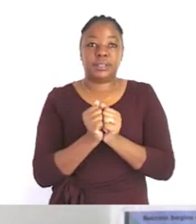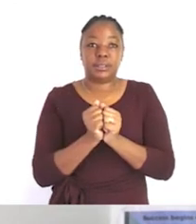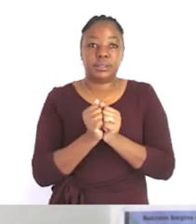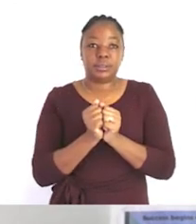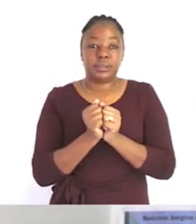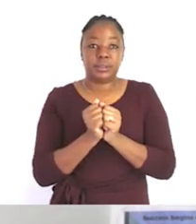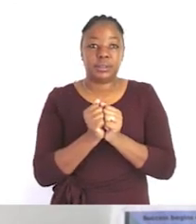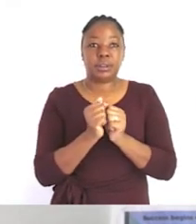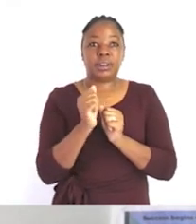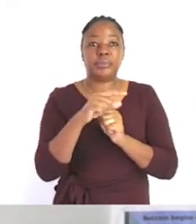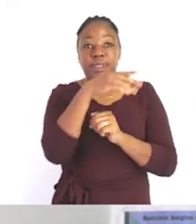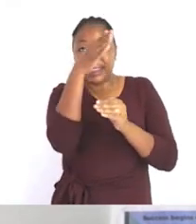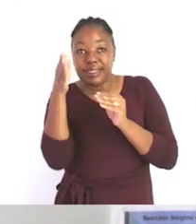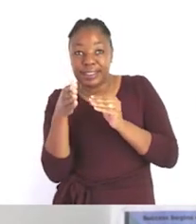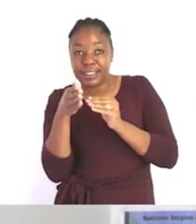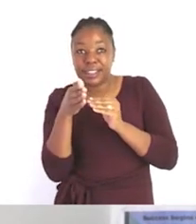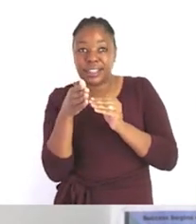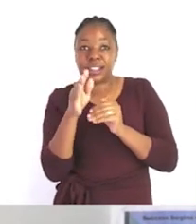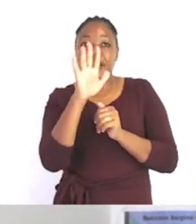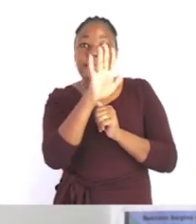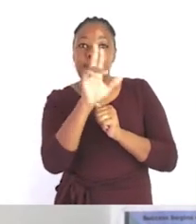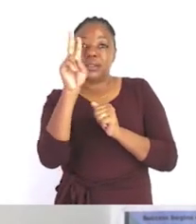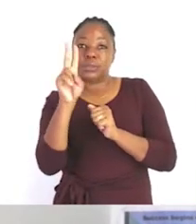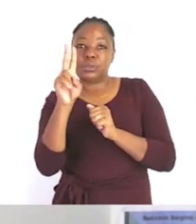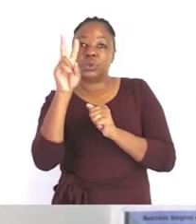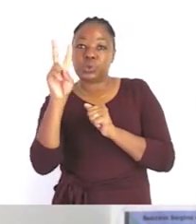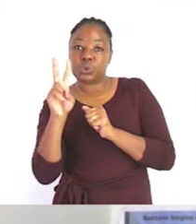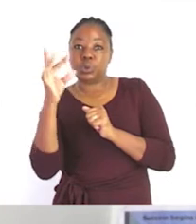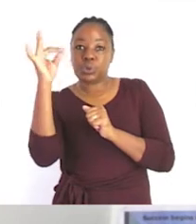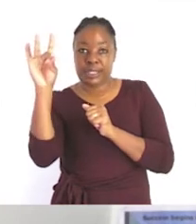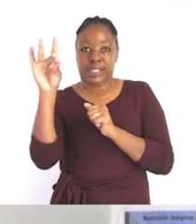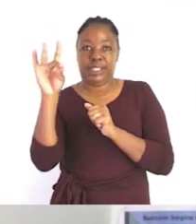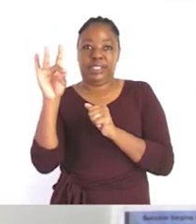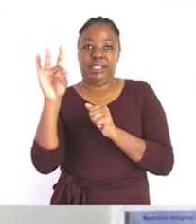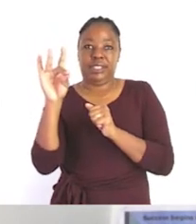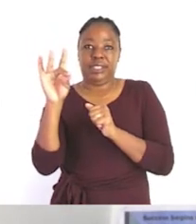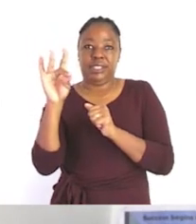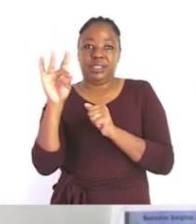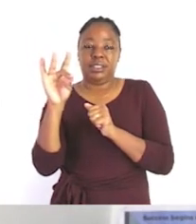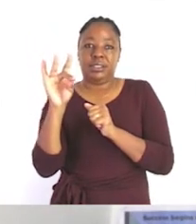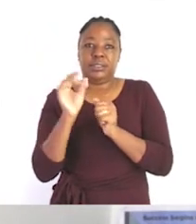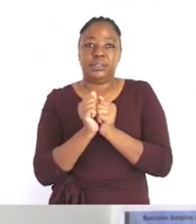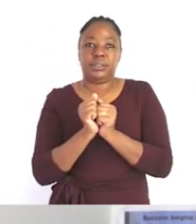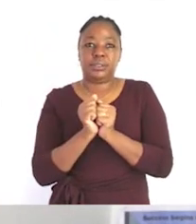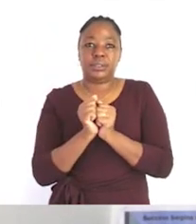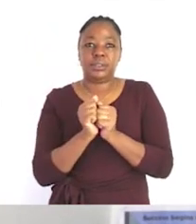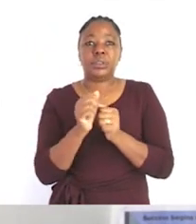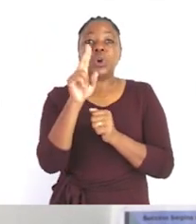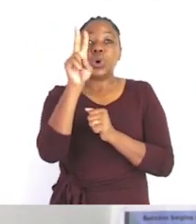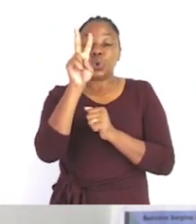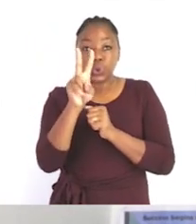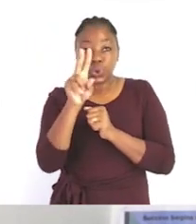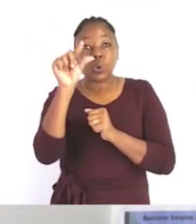there's a 5, a 2, and an 8. And out of the second digits, we know that 2 is